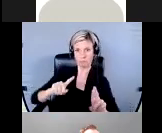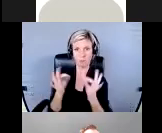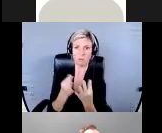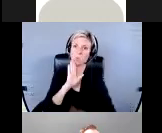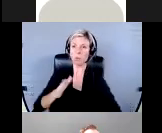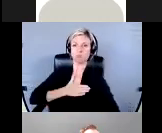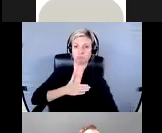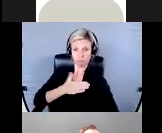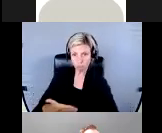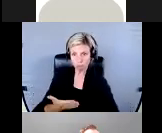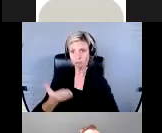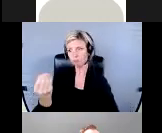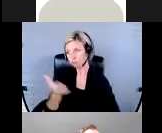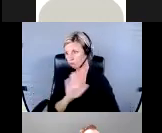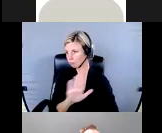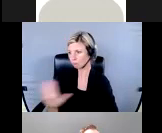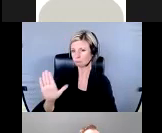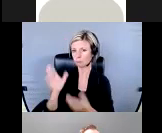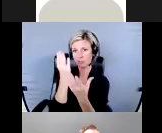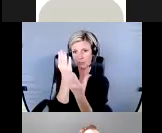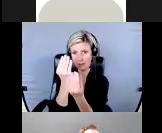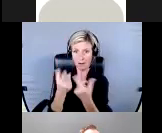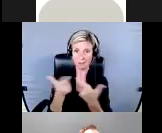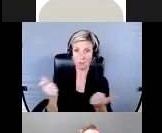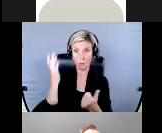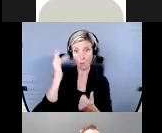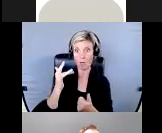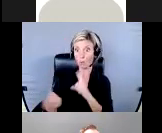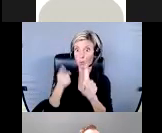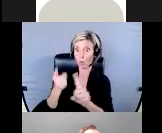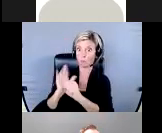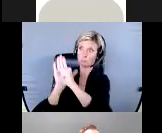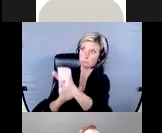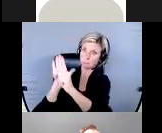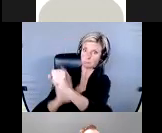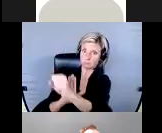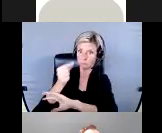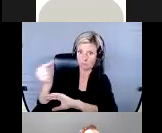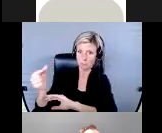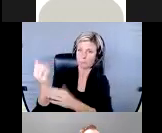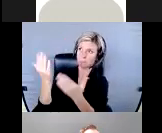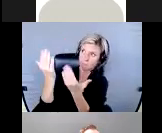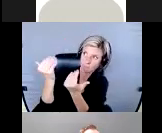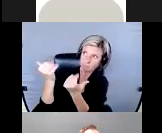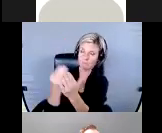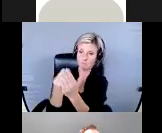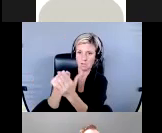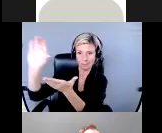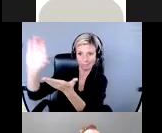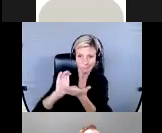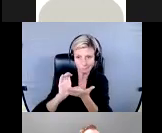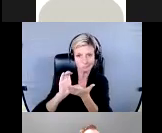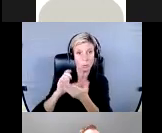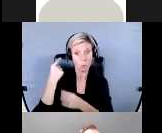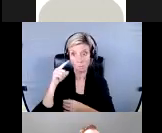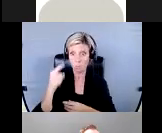to canvass and lobby the government to provide funding for elder mediation services. And so